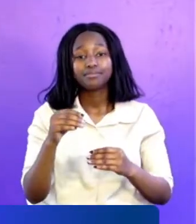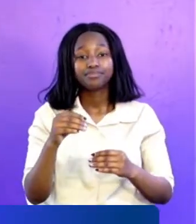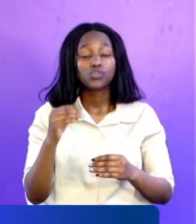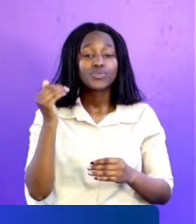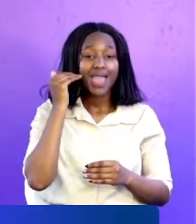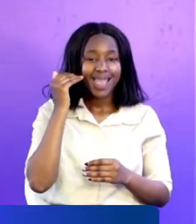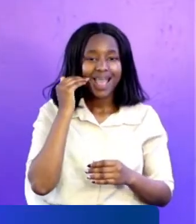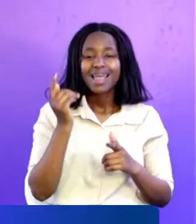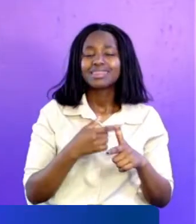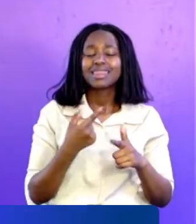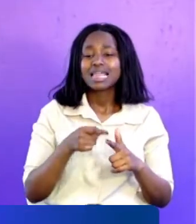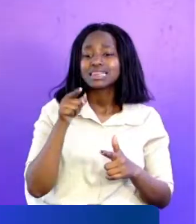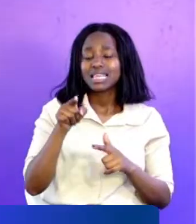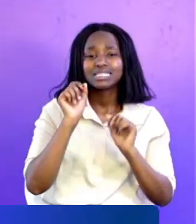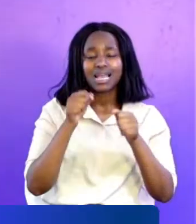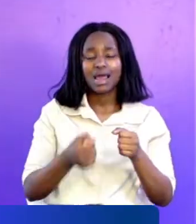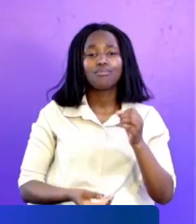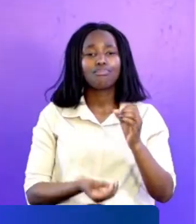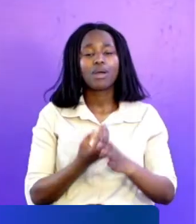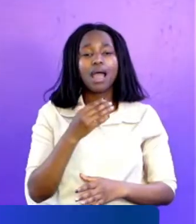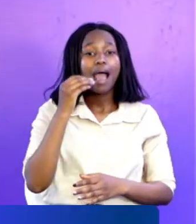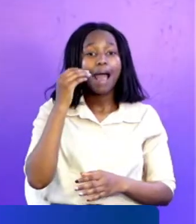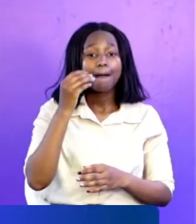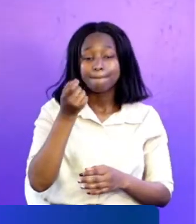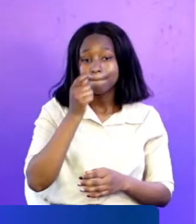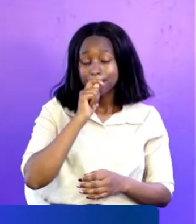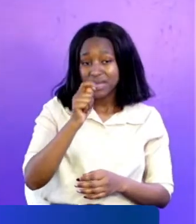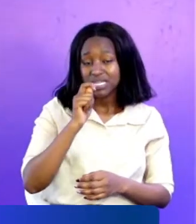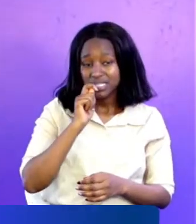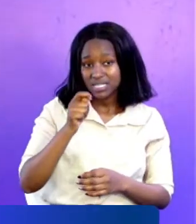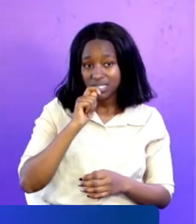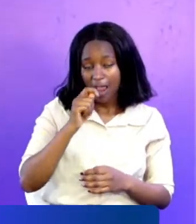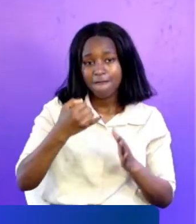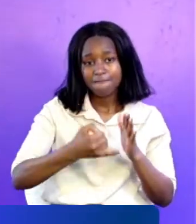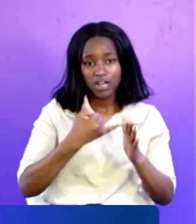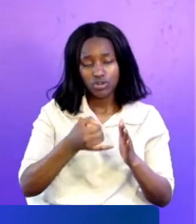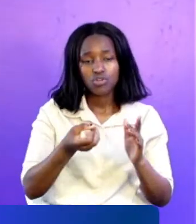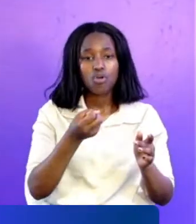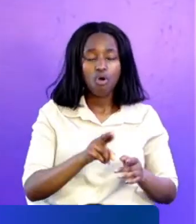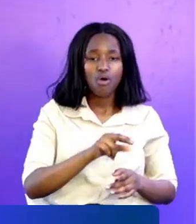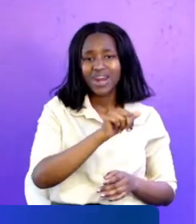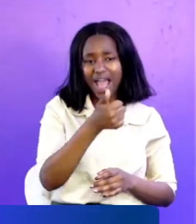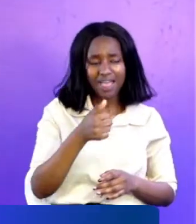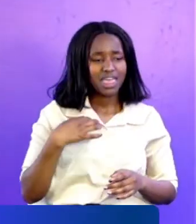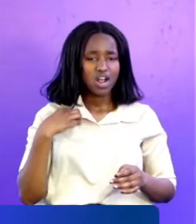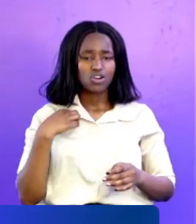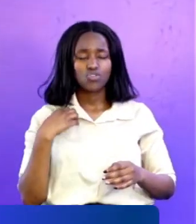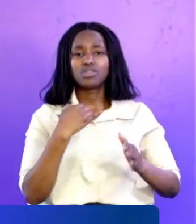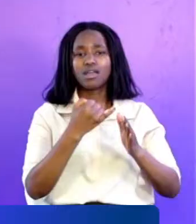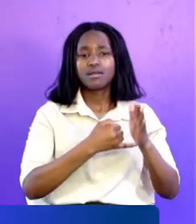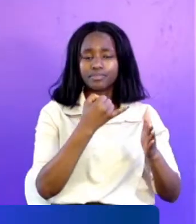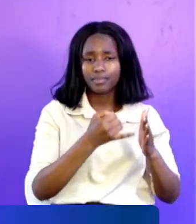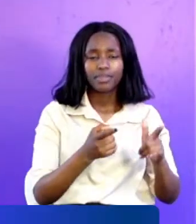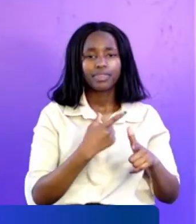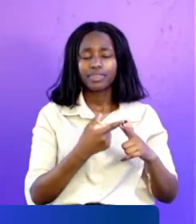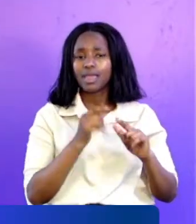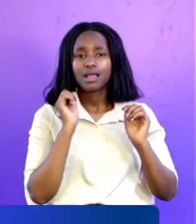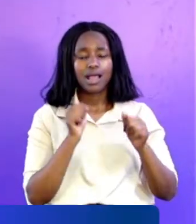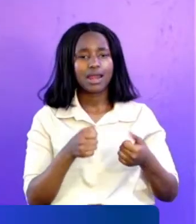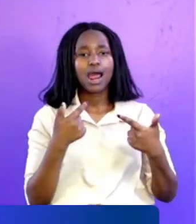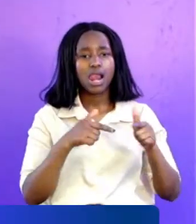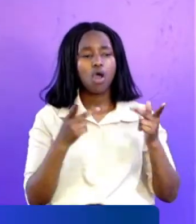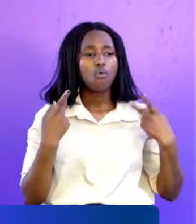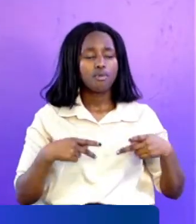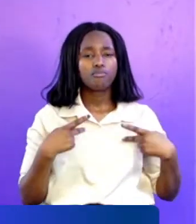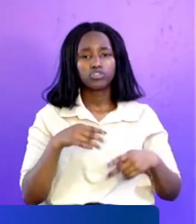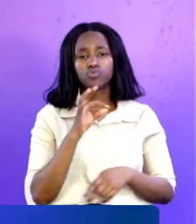set up the meat factory, isn't it? Or, for example, go and set up the textile company, there'll be an MD who can earn more